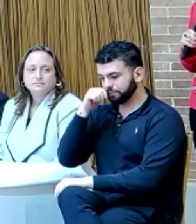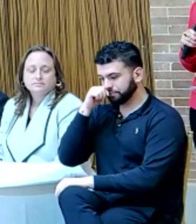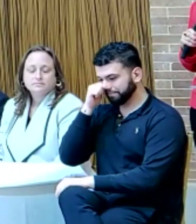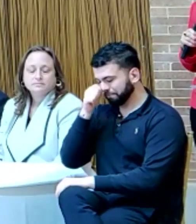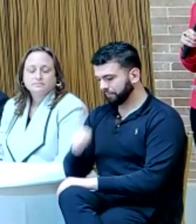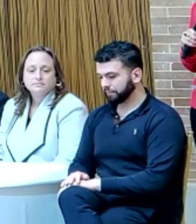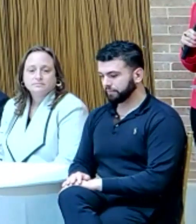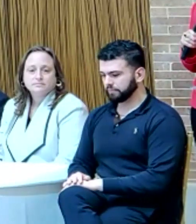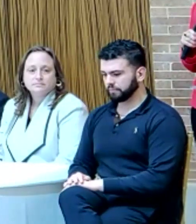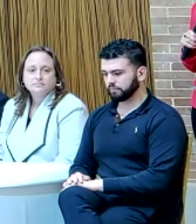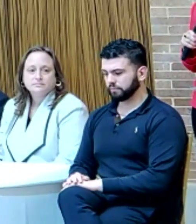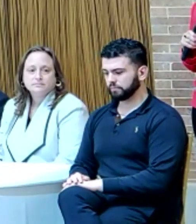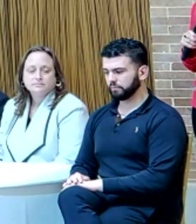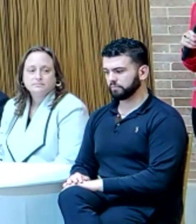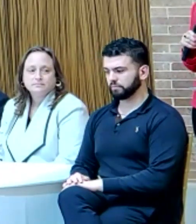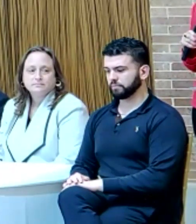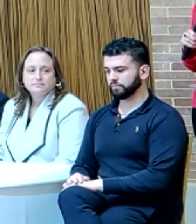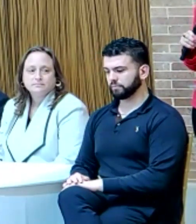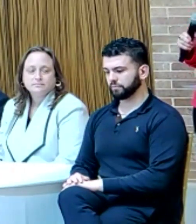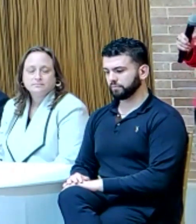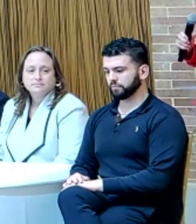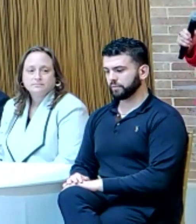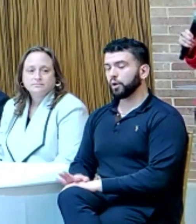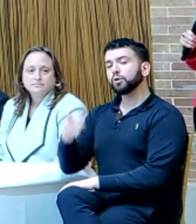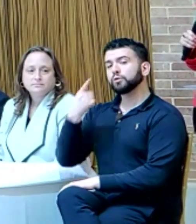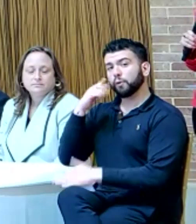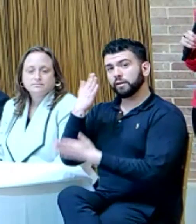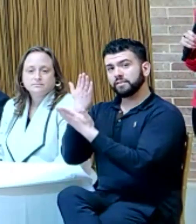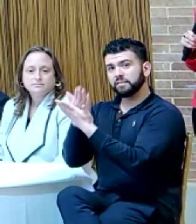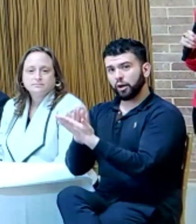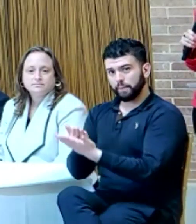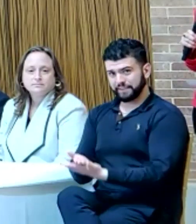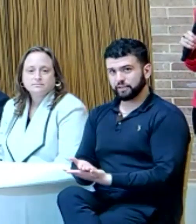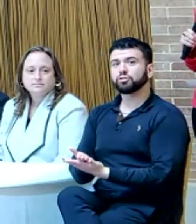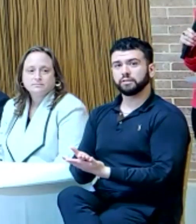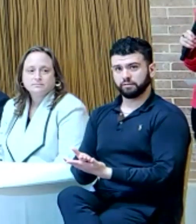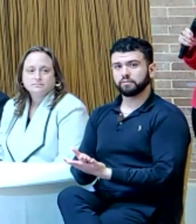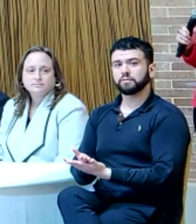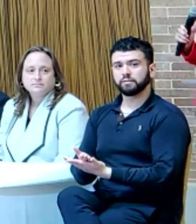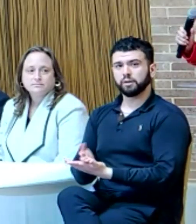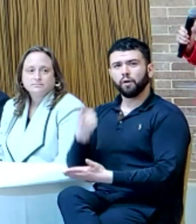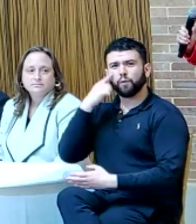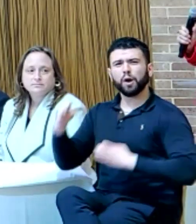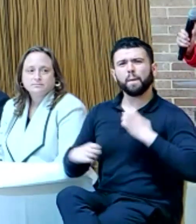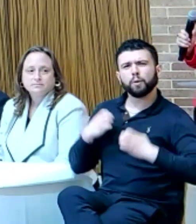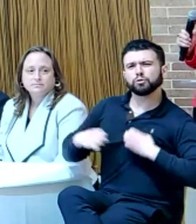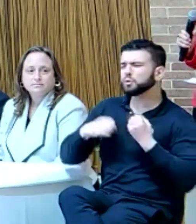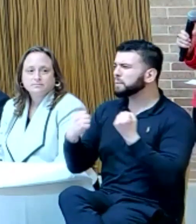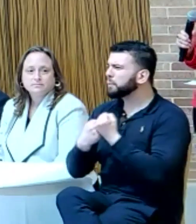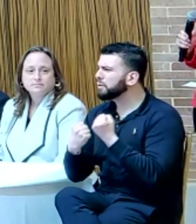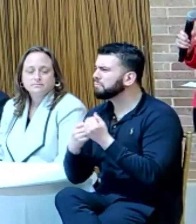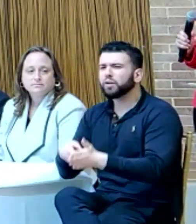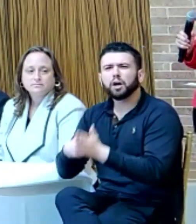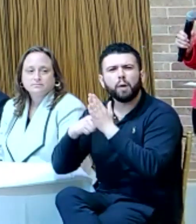was what is required in terms of documentation for emotional support